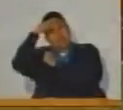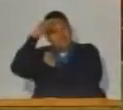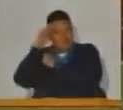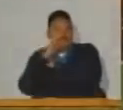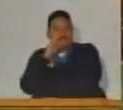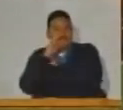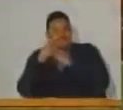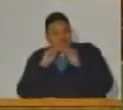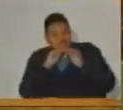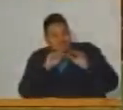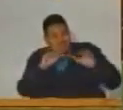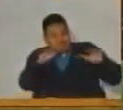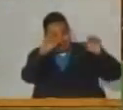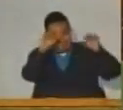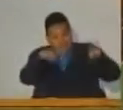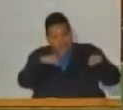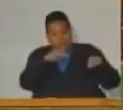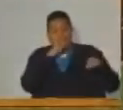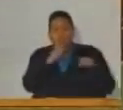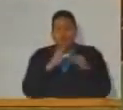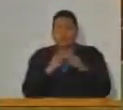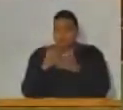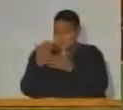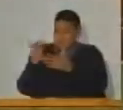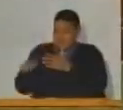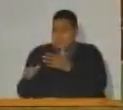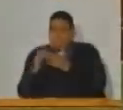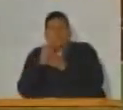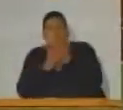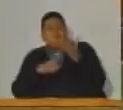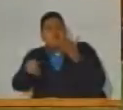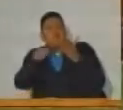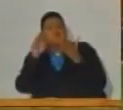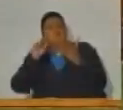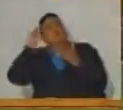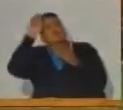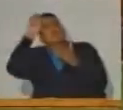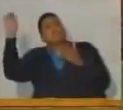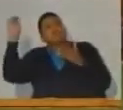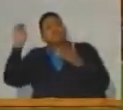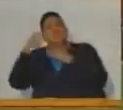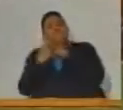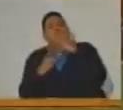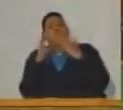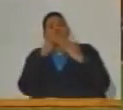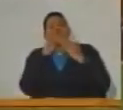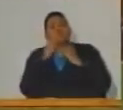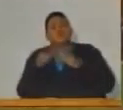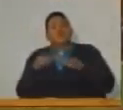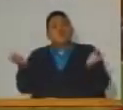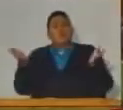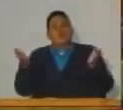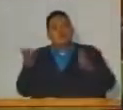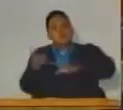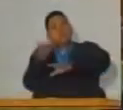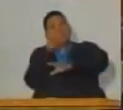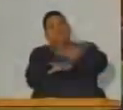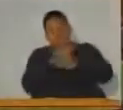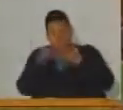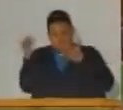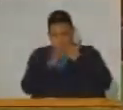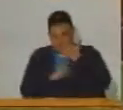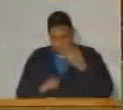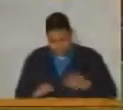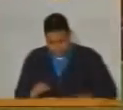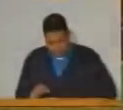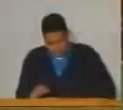will form a part of the larger Northeastern Parishes Water Supply Improvement Project. The